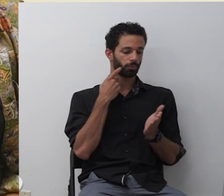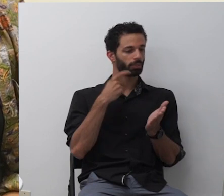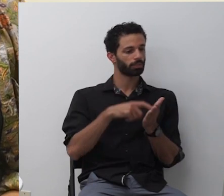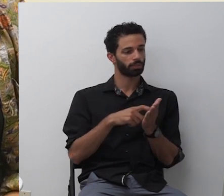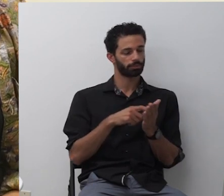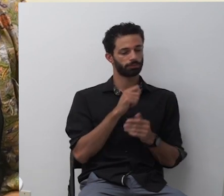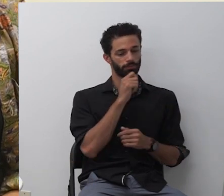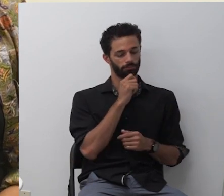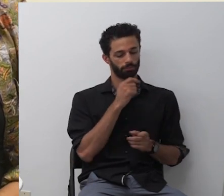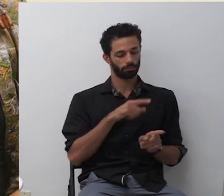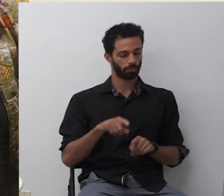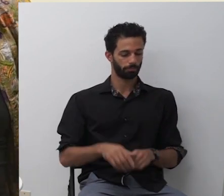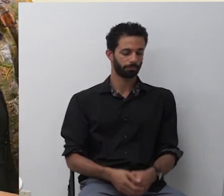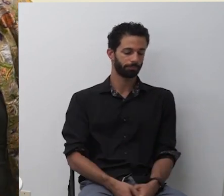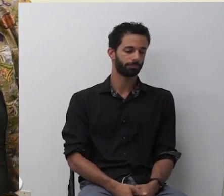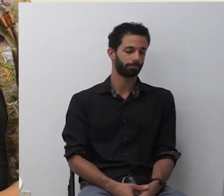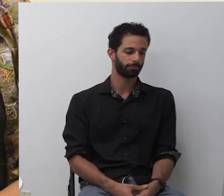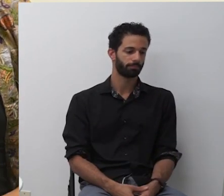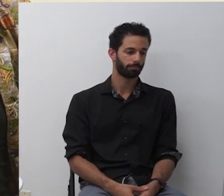all the suffering right now.